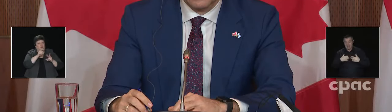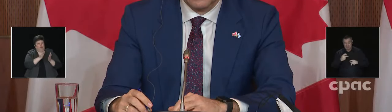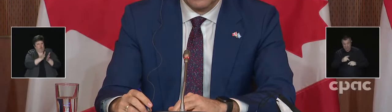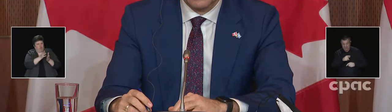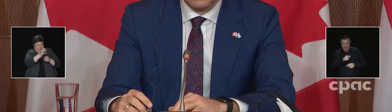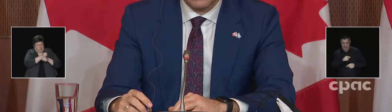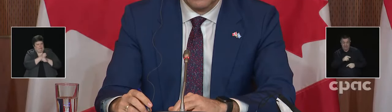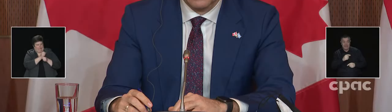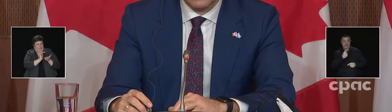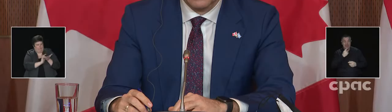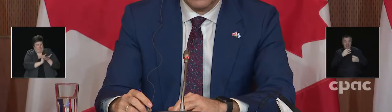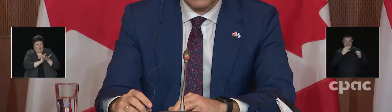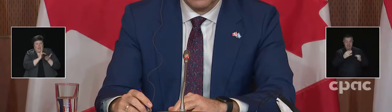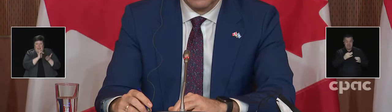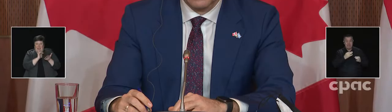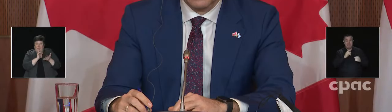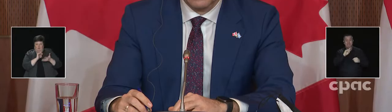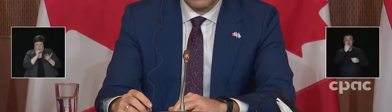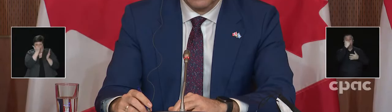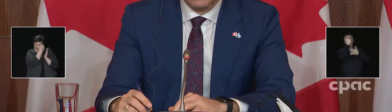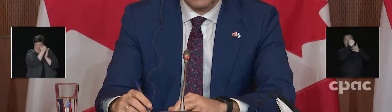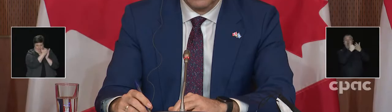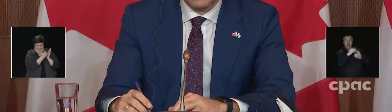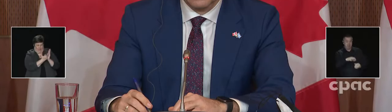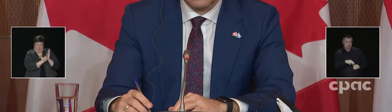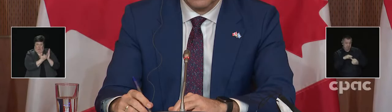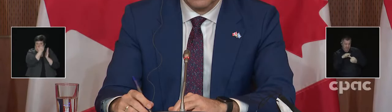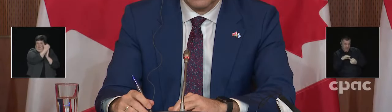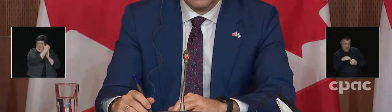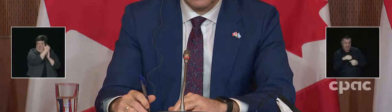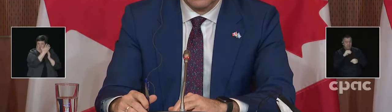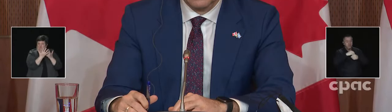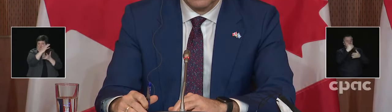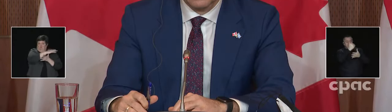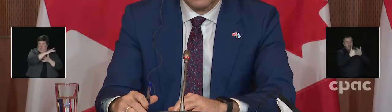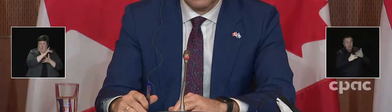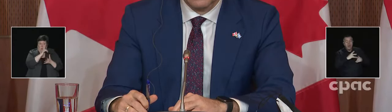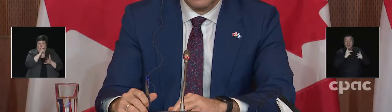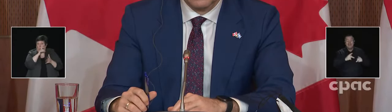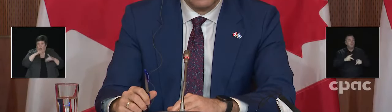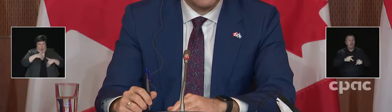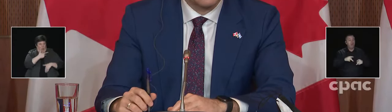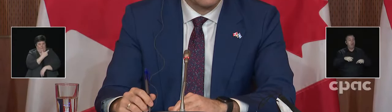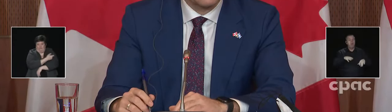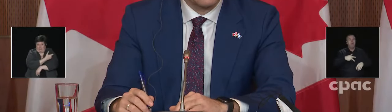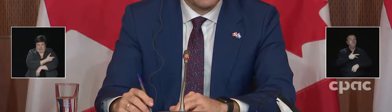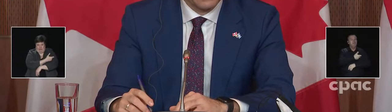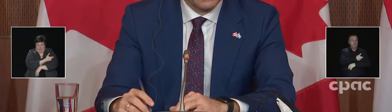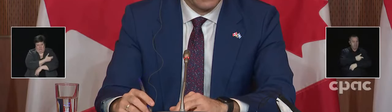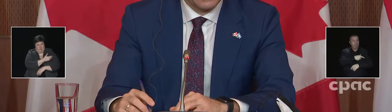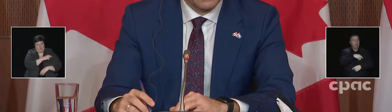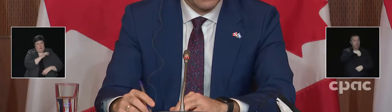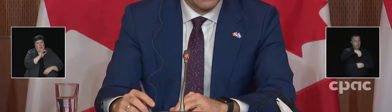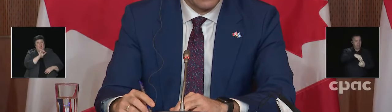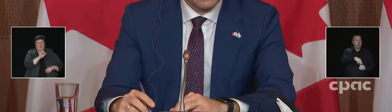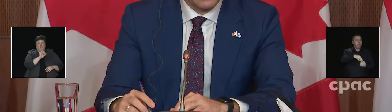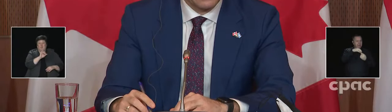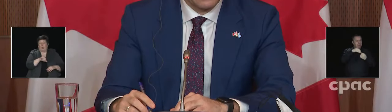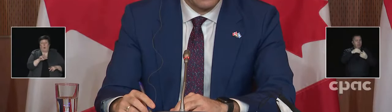is people who are not vaccinated. I'm wondering if you're concerned that the pill could act as a